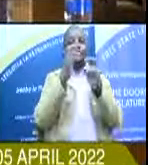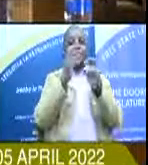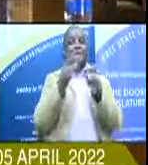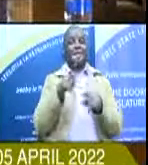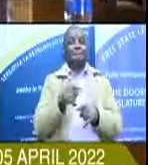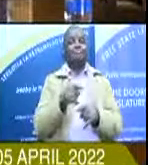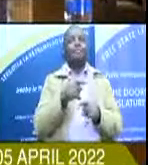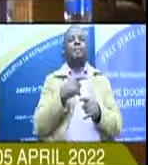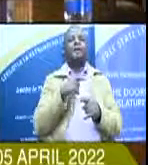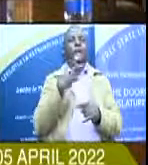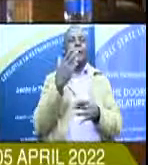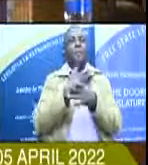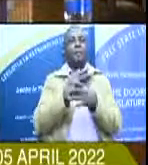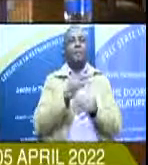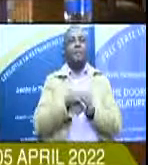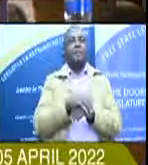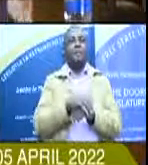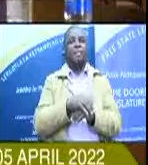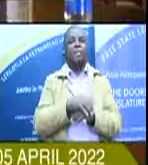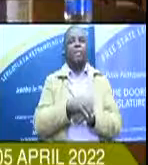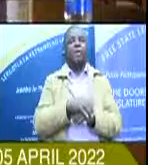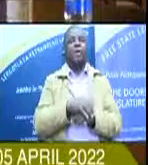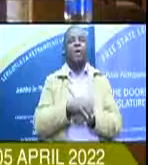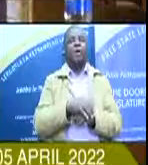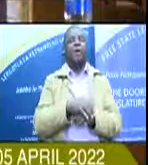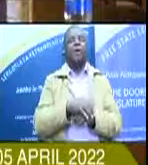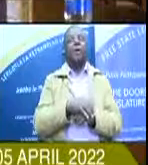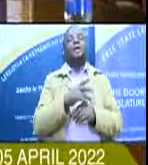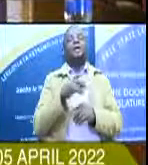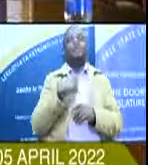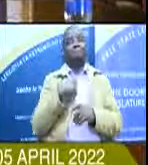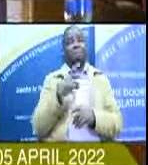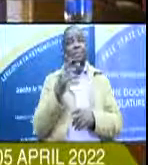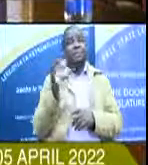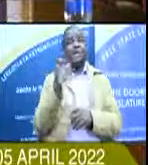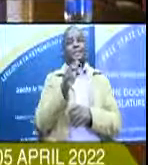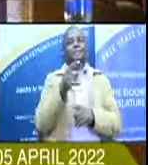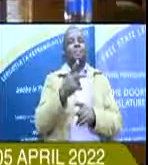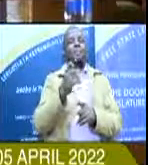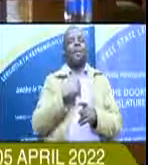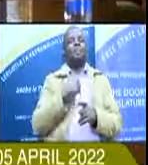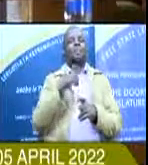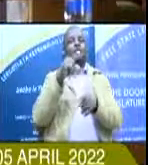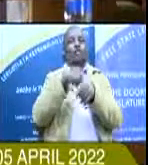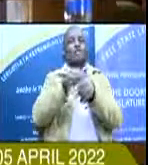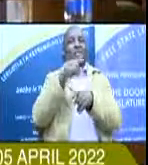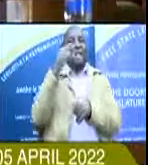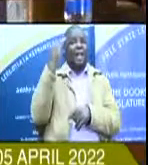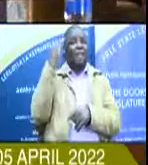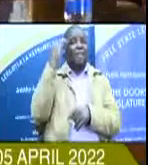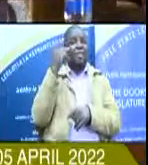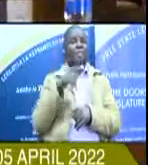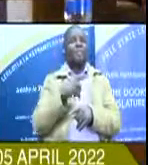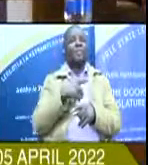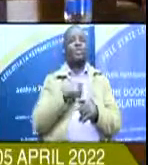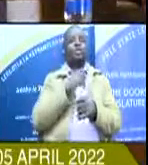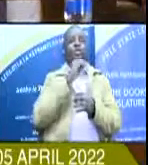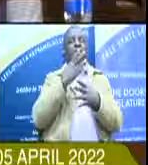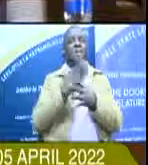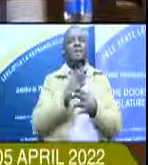our province. These appointments, especially psychologists and social workers, were made to provide the